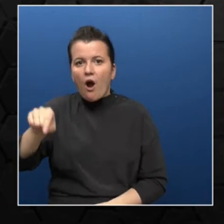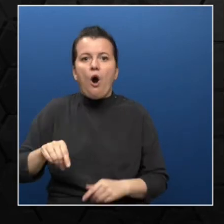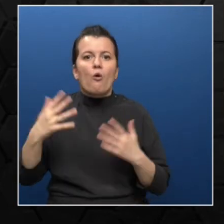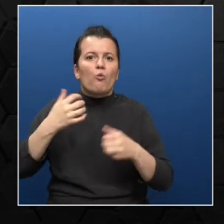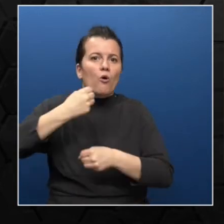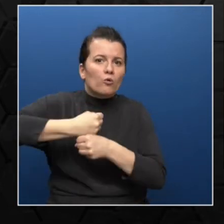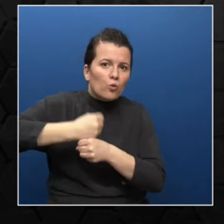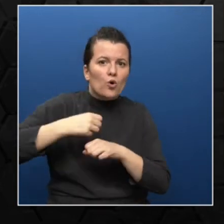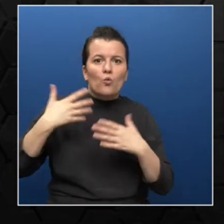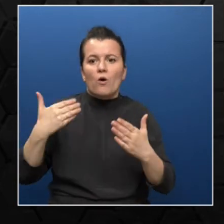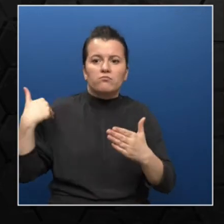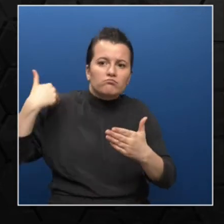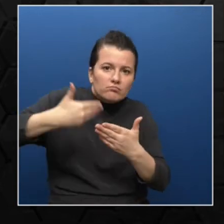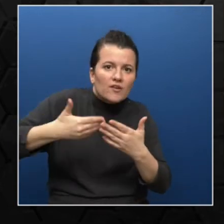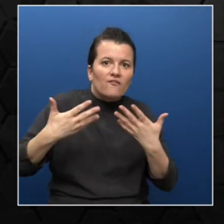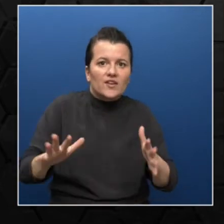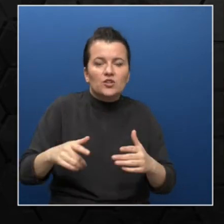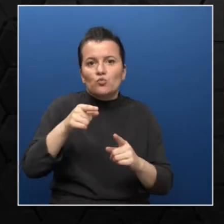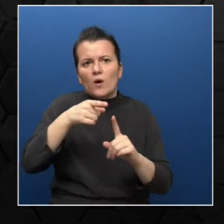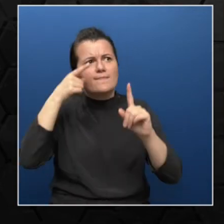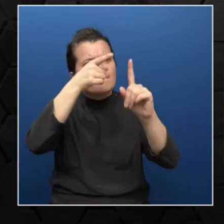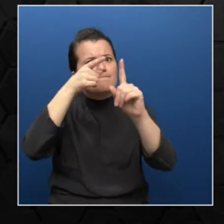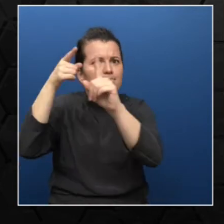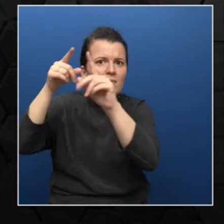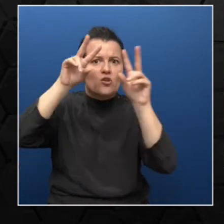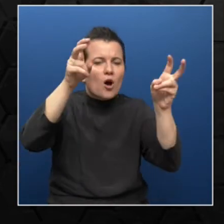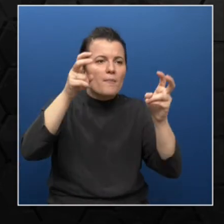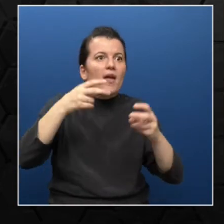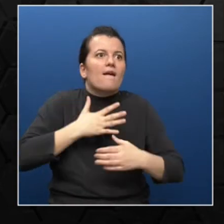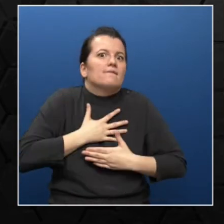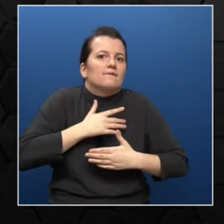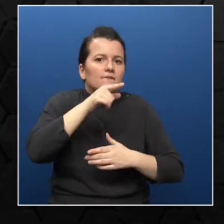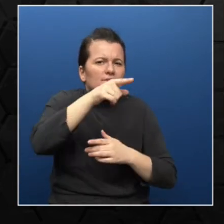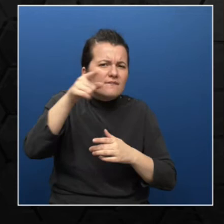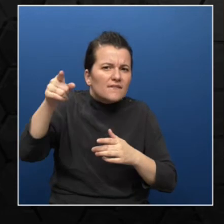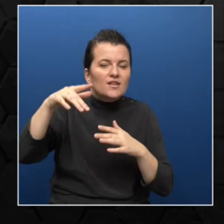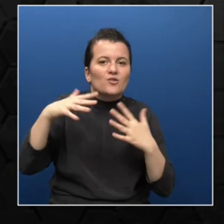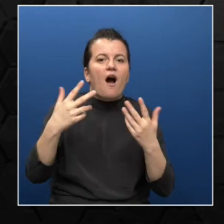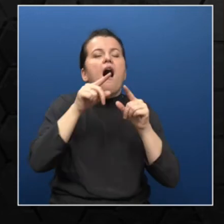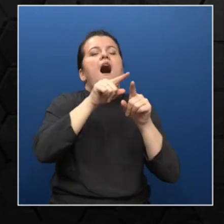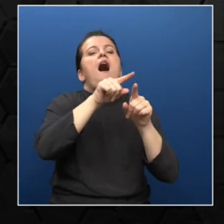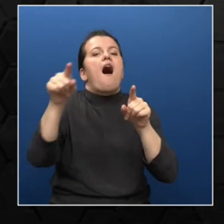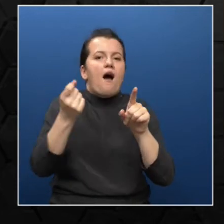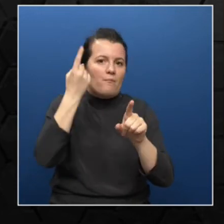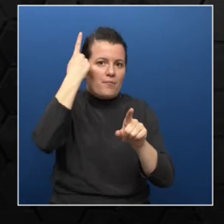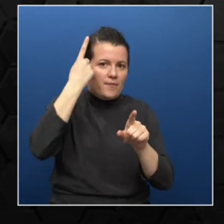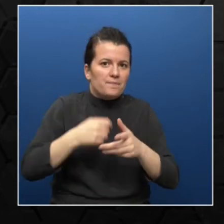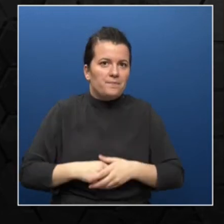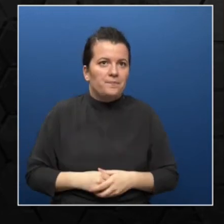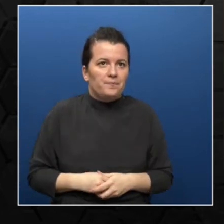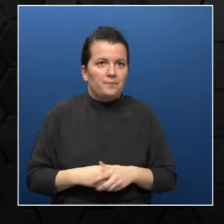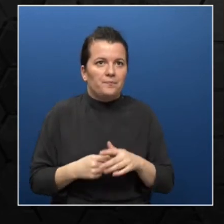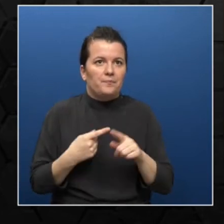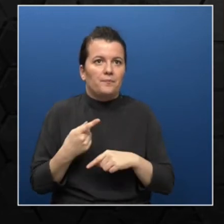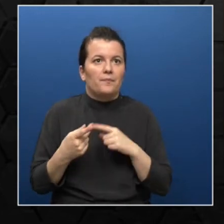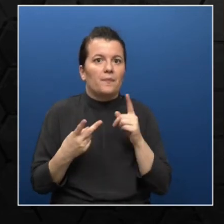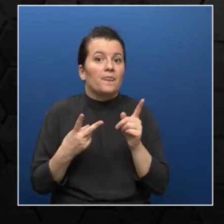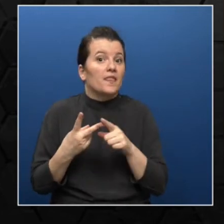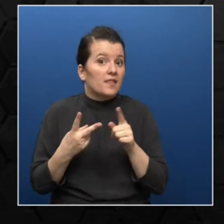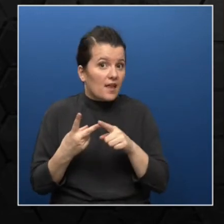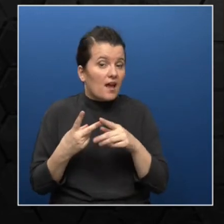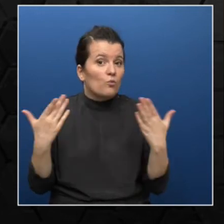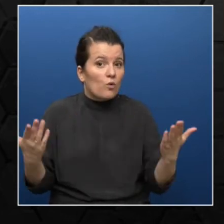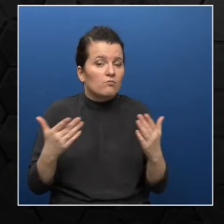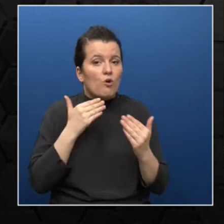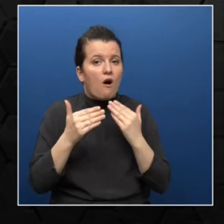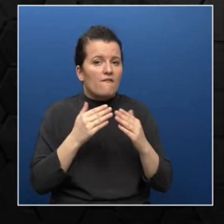actually interested in, the domains that resonate well with you. Another thing is try and attend as many conferences as you can.